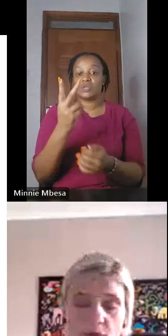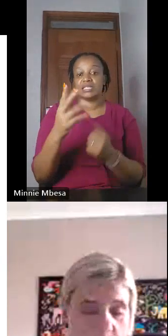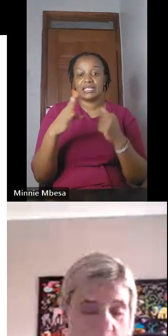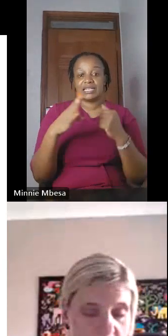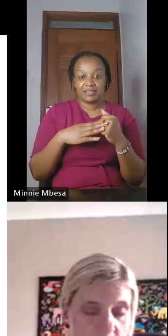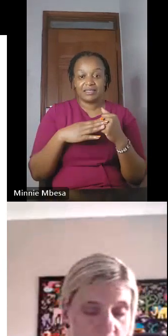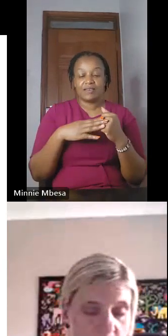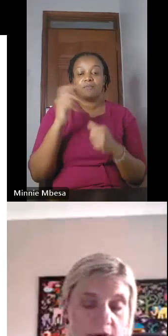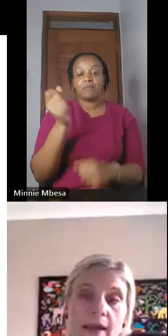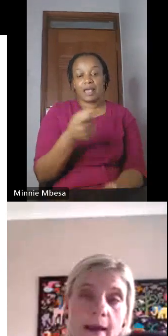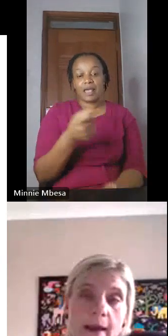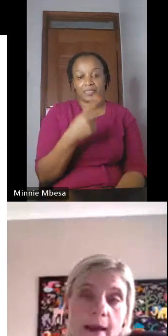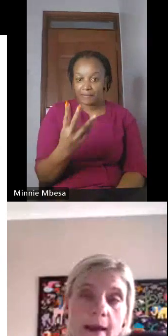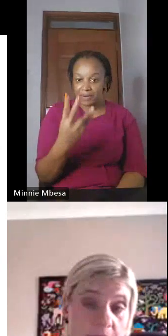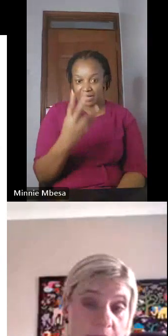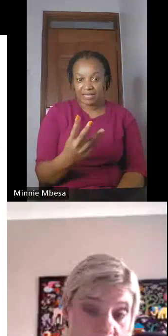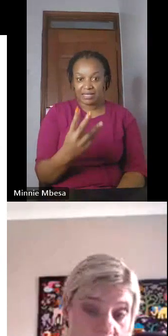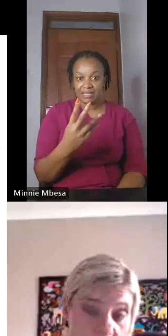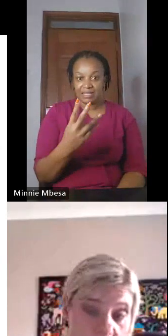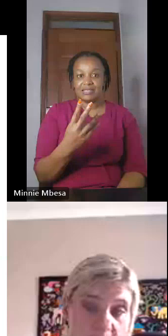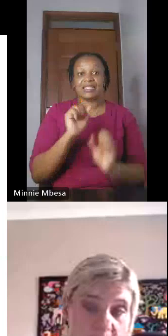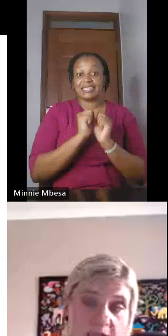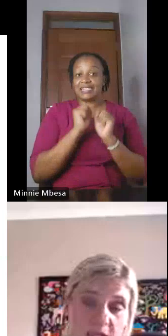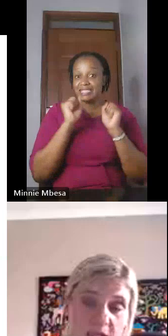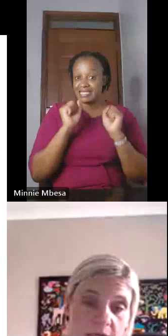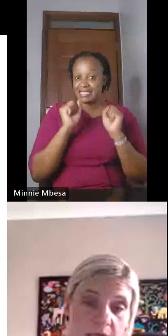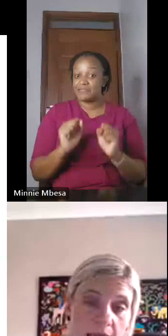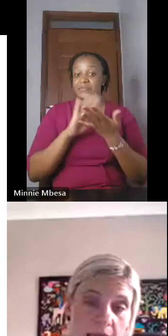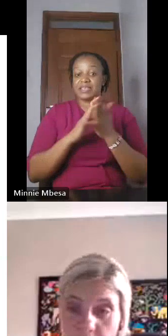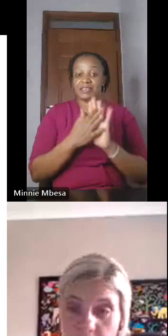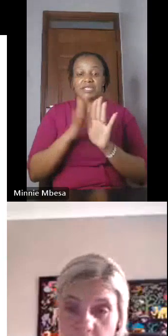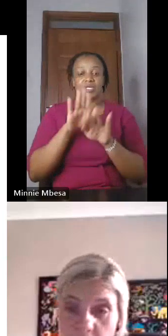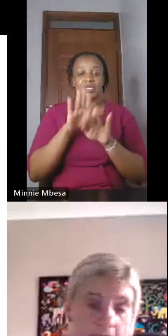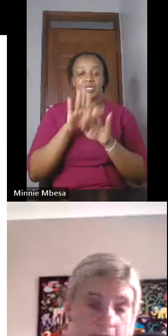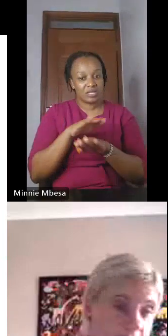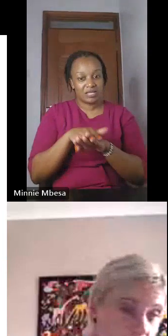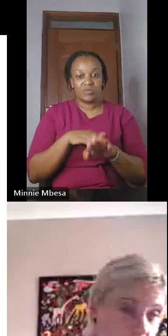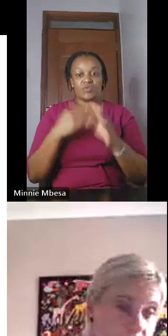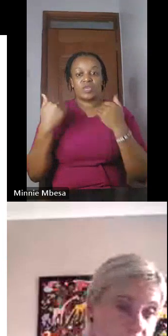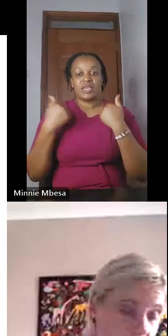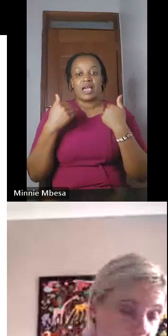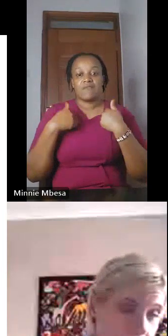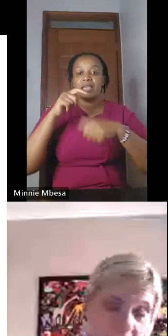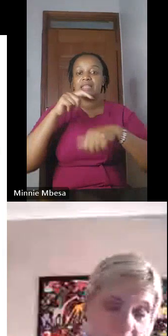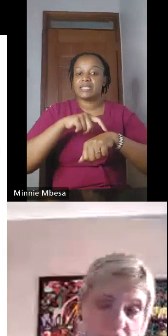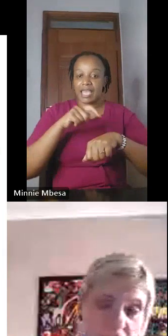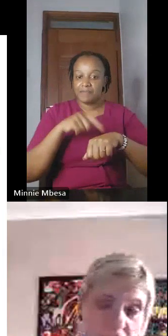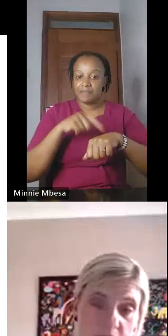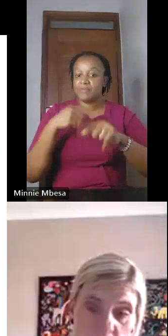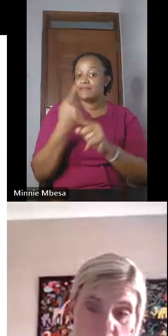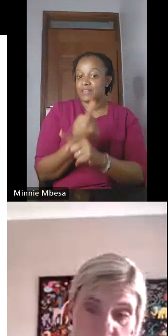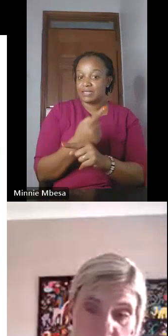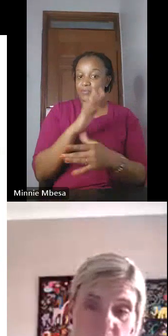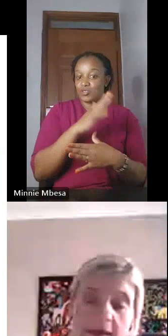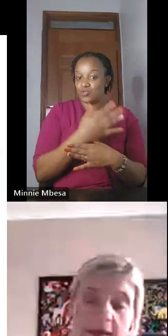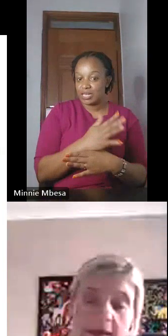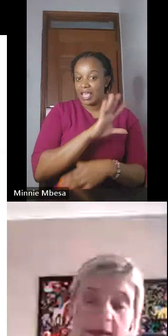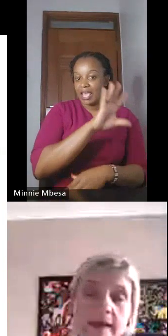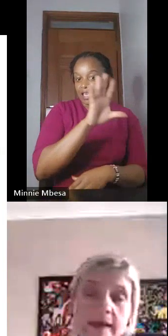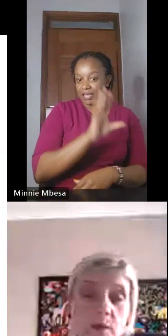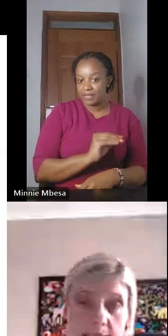gets incredibly slow. There is a time difference between Africa and Australia when the applications